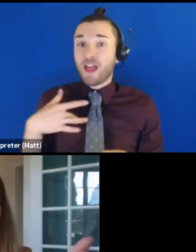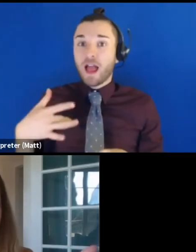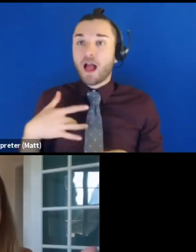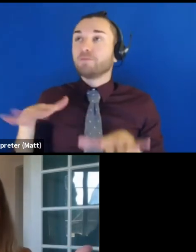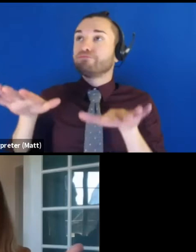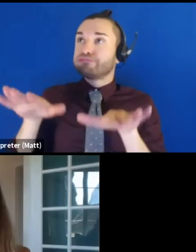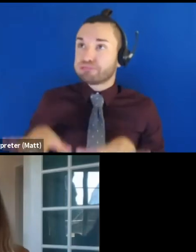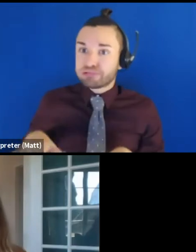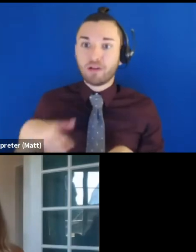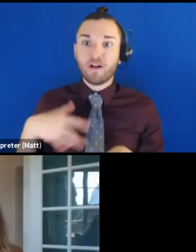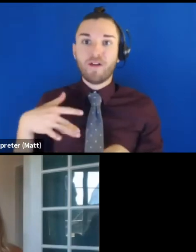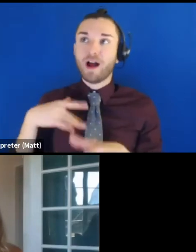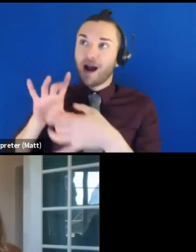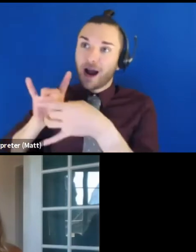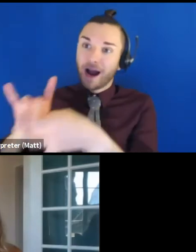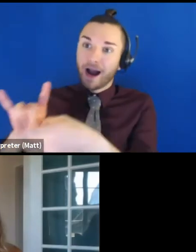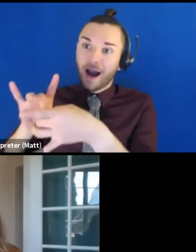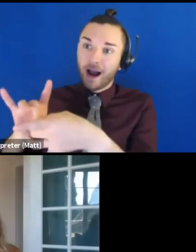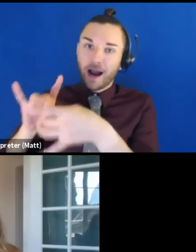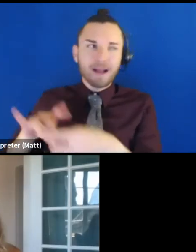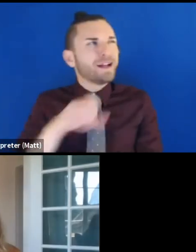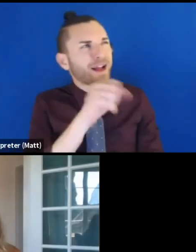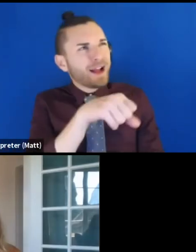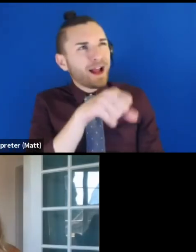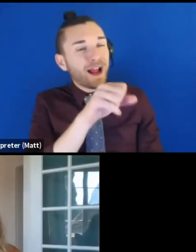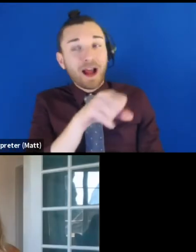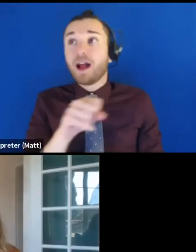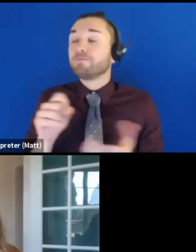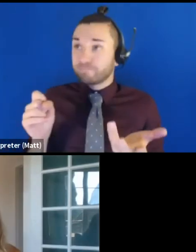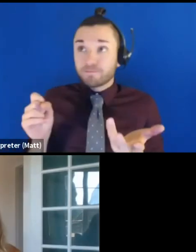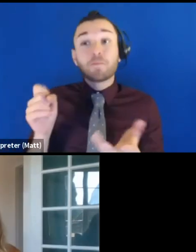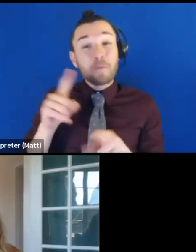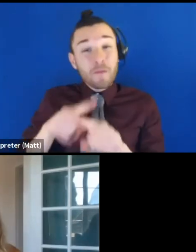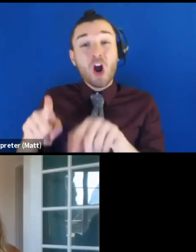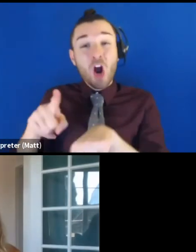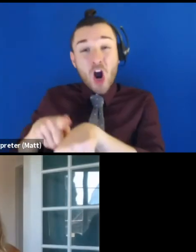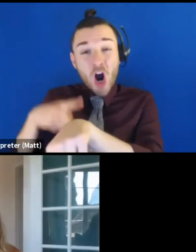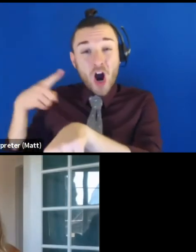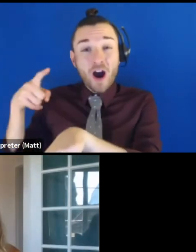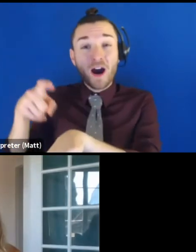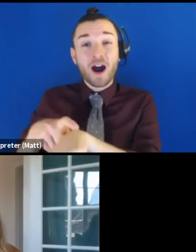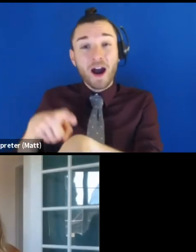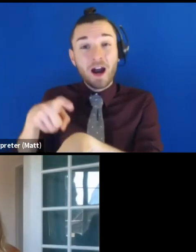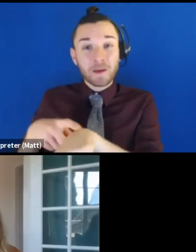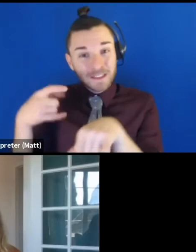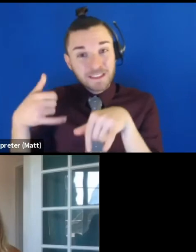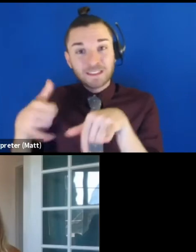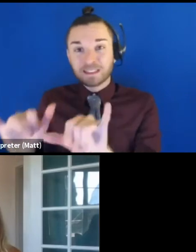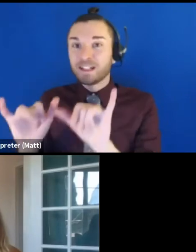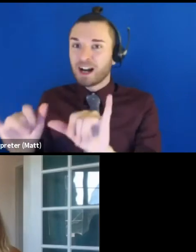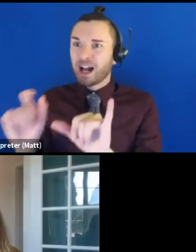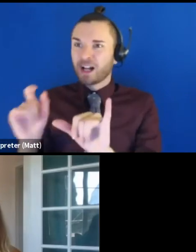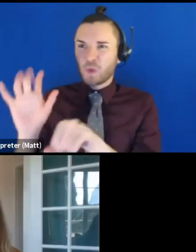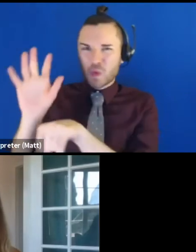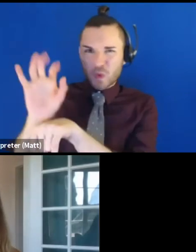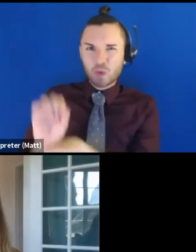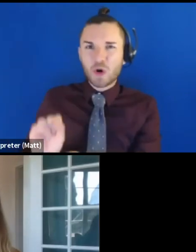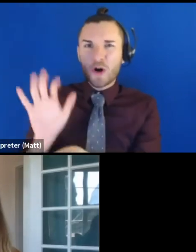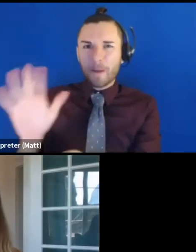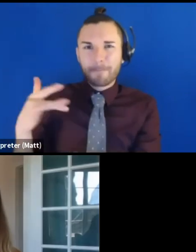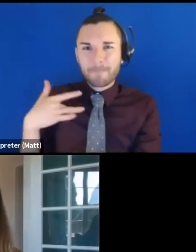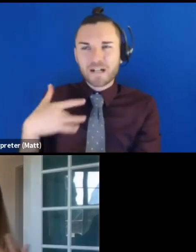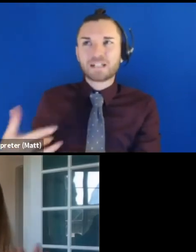this was for many decades for a bunch of different reasons, but it had to have enough closure that you would invite the person back. You could never be really upset by